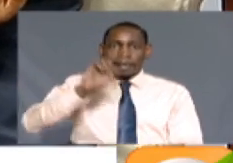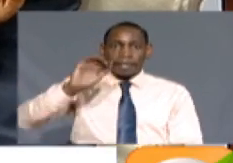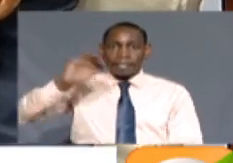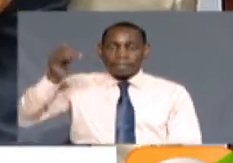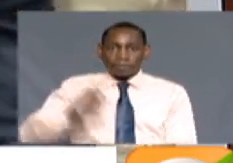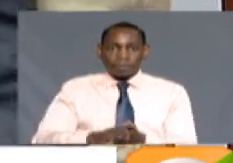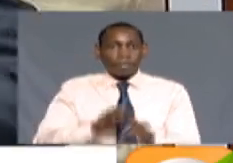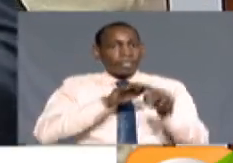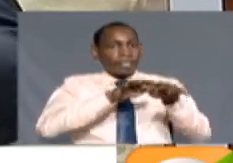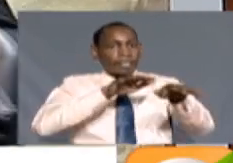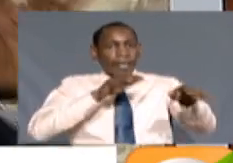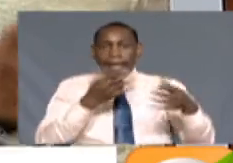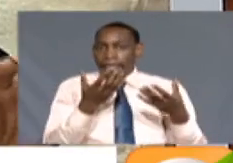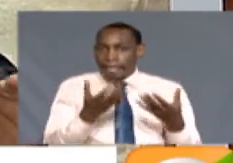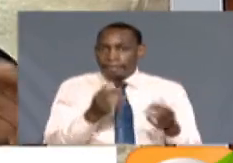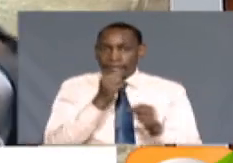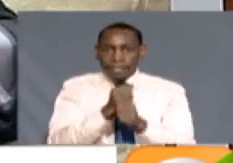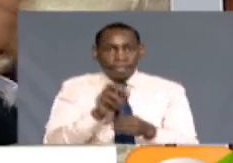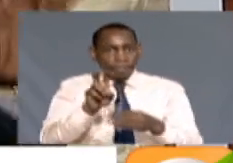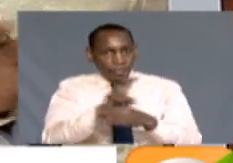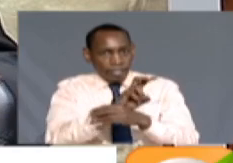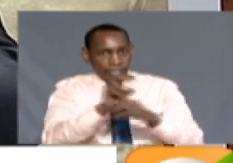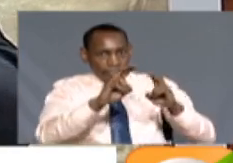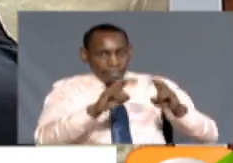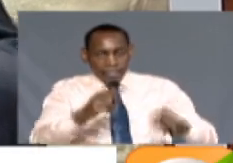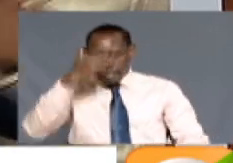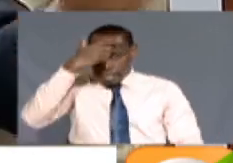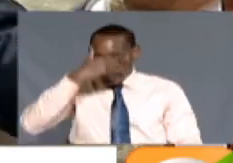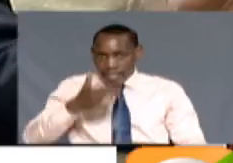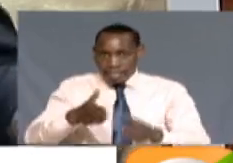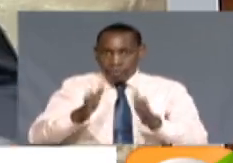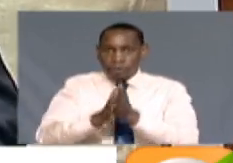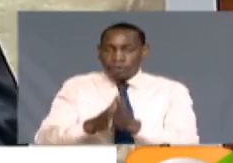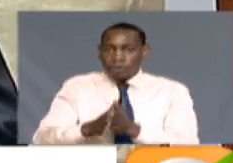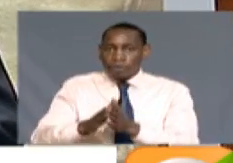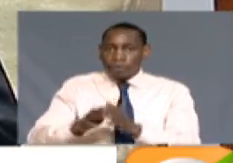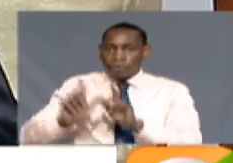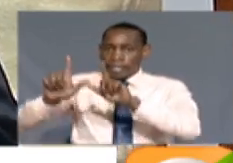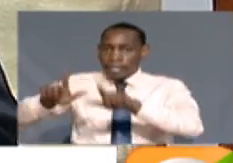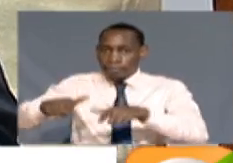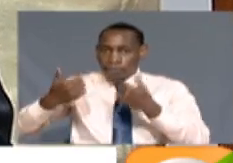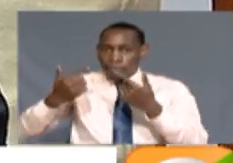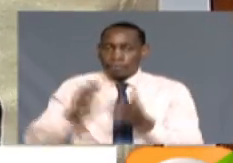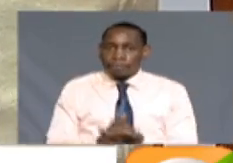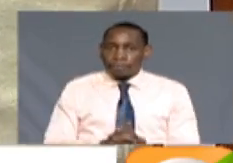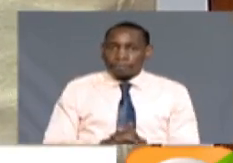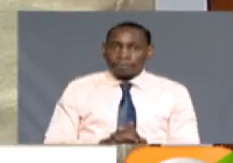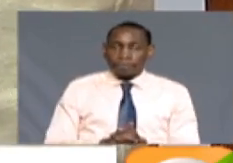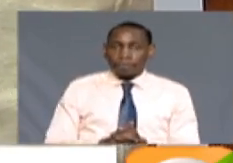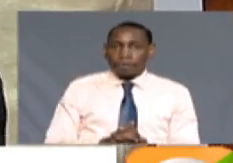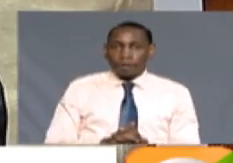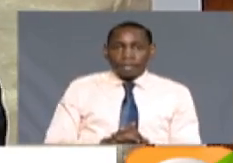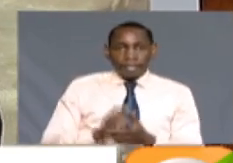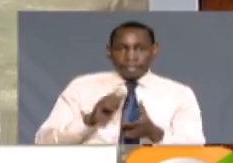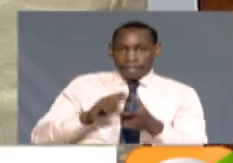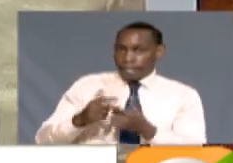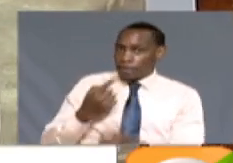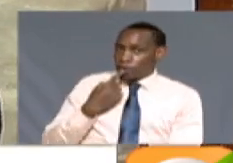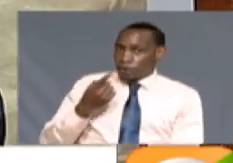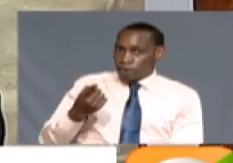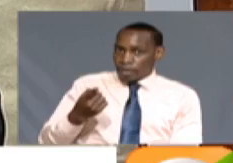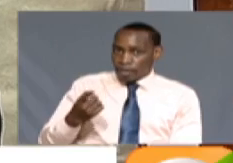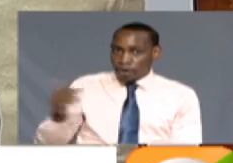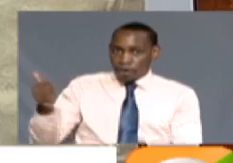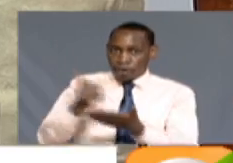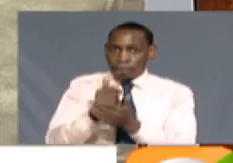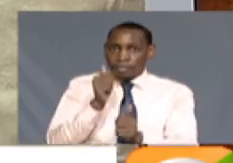traffic, Jack. Yeah. So they did all those surveys on Thika Road, everywhere, Limuru, and then now they were directed to the